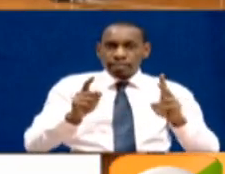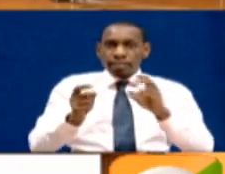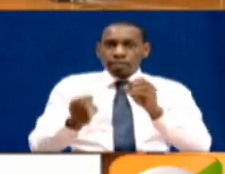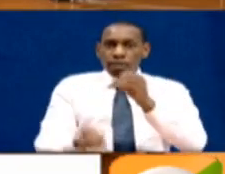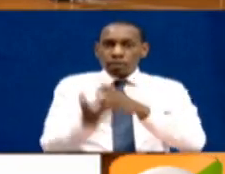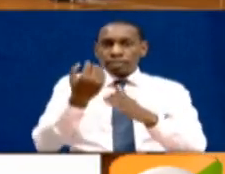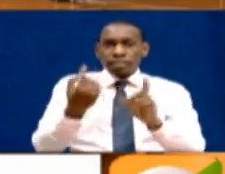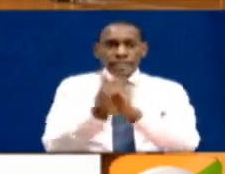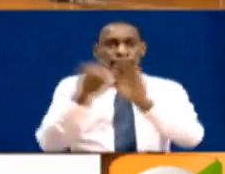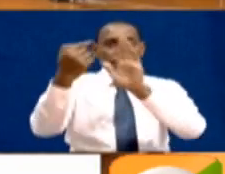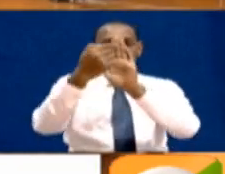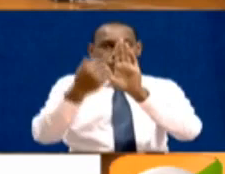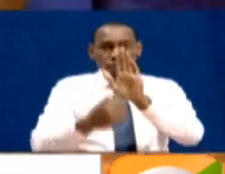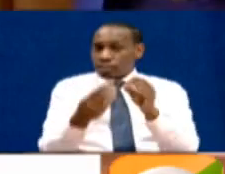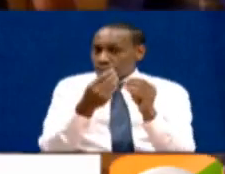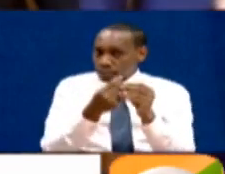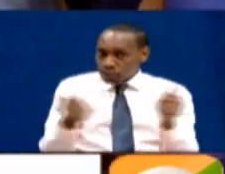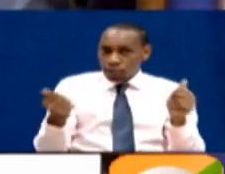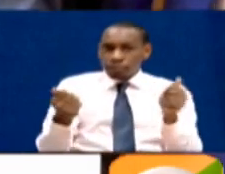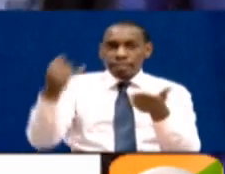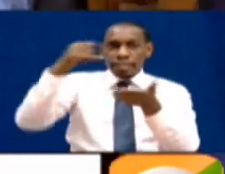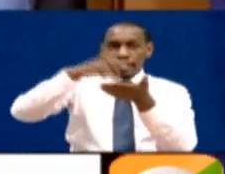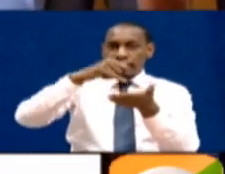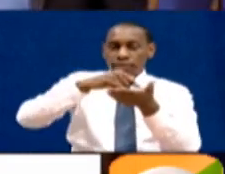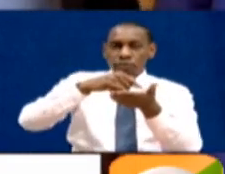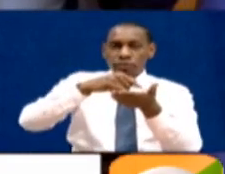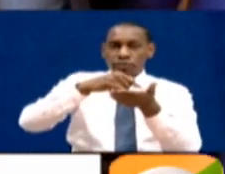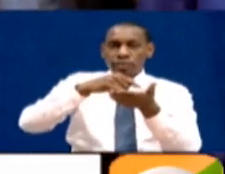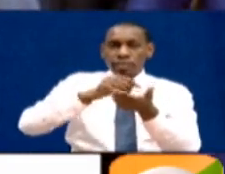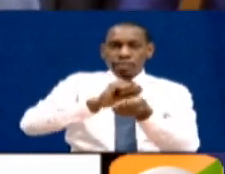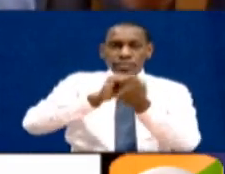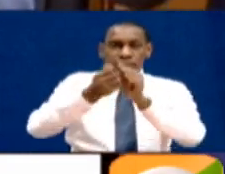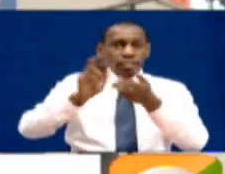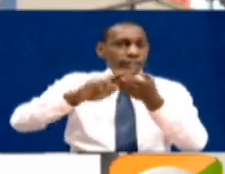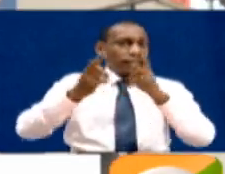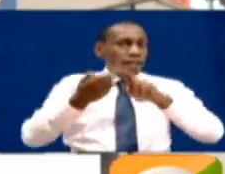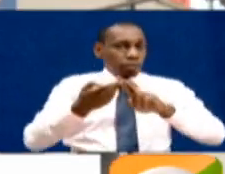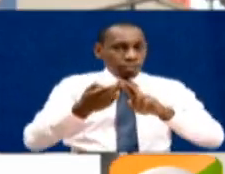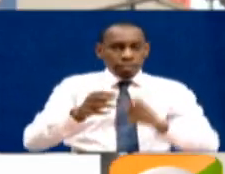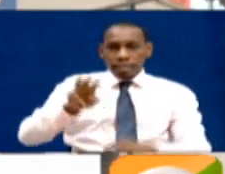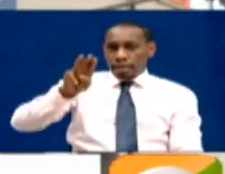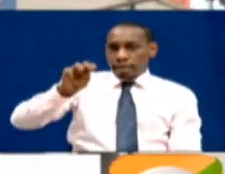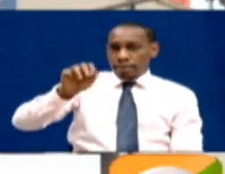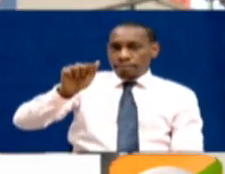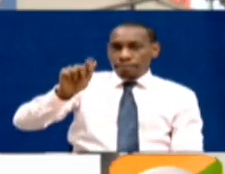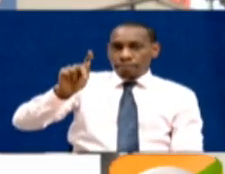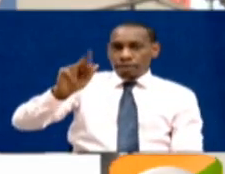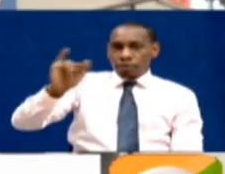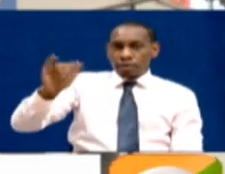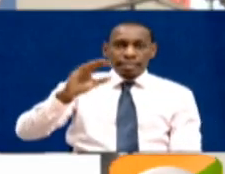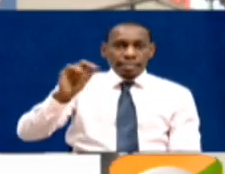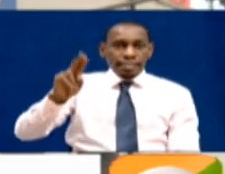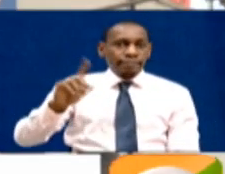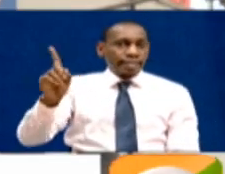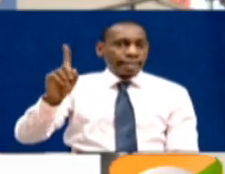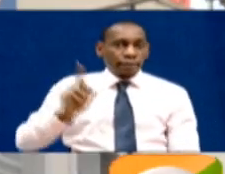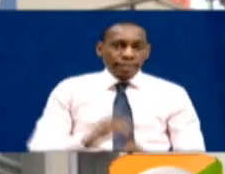out several conditions to be resolved as part of reinvigorating their relationship. Makori Yongechi, Citizen TV, Nairobi.